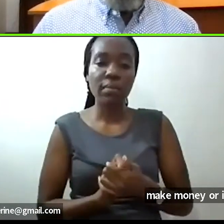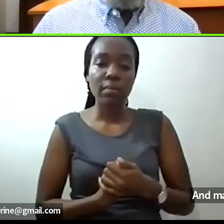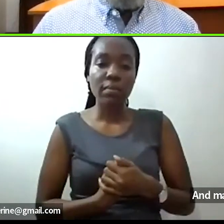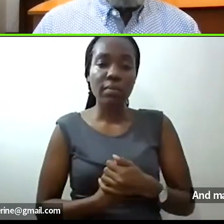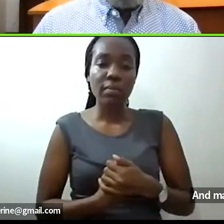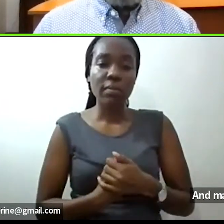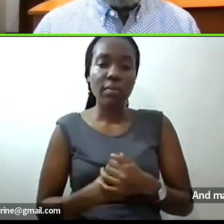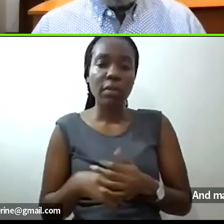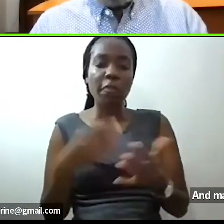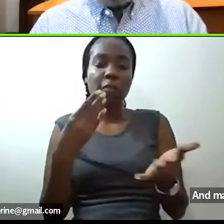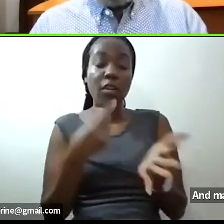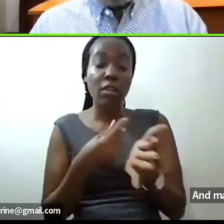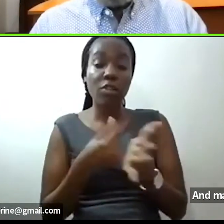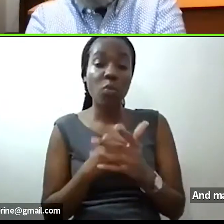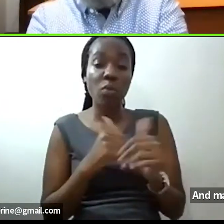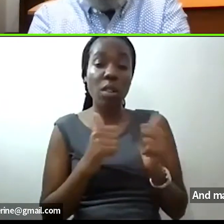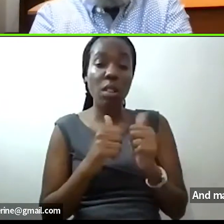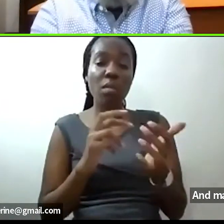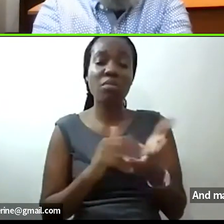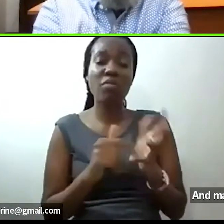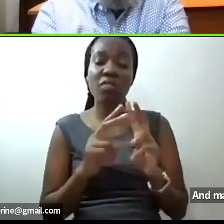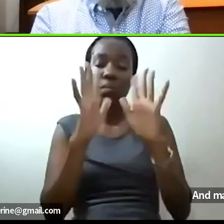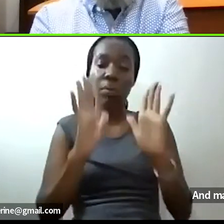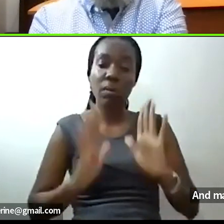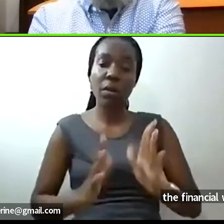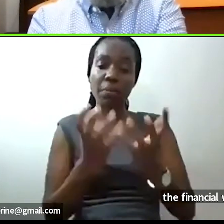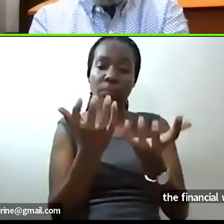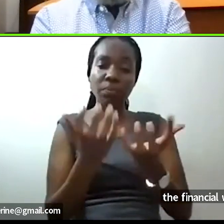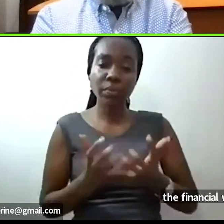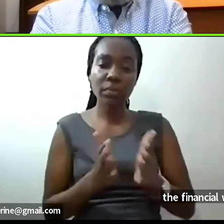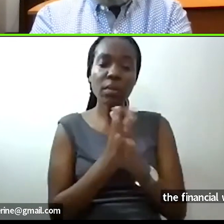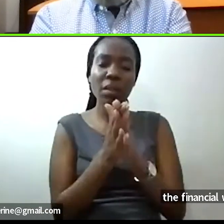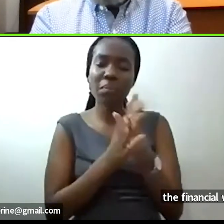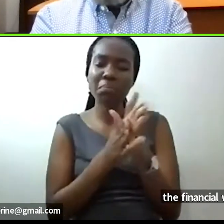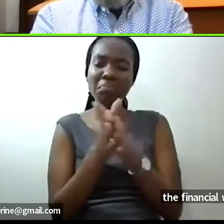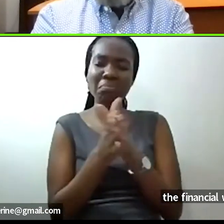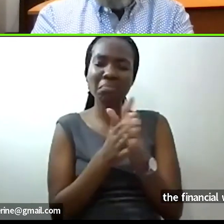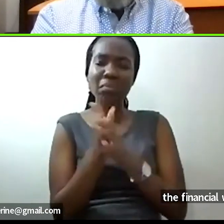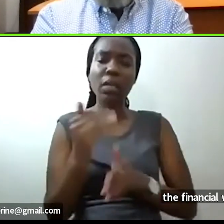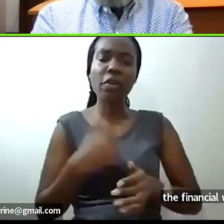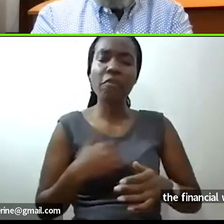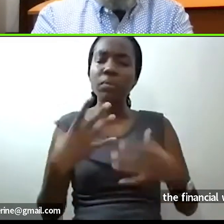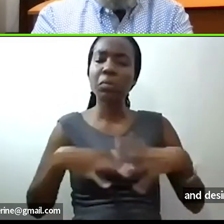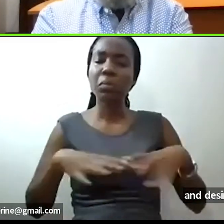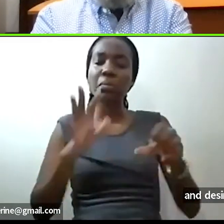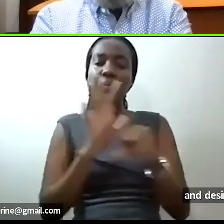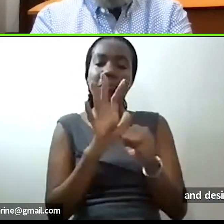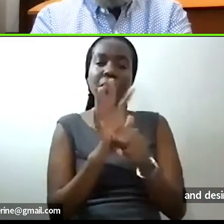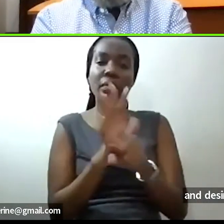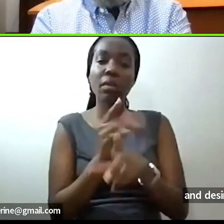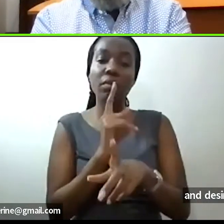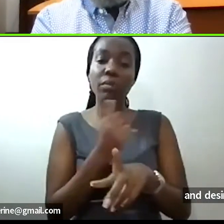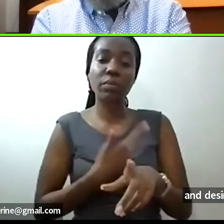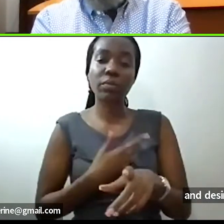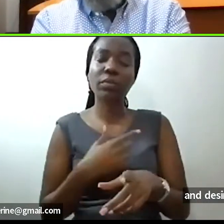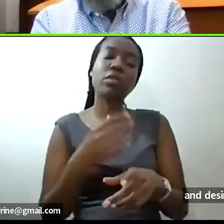wellness is a fundamental need and desire for many of our people. And we as Faida Investment Bank,